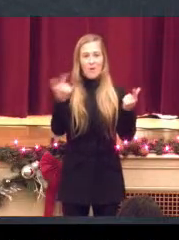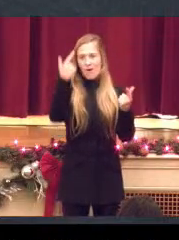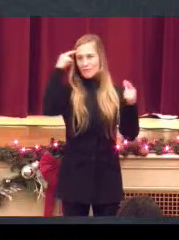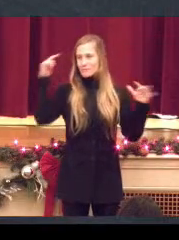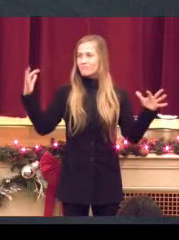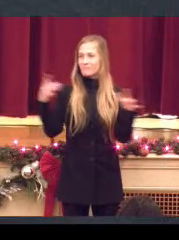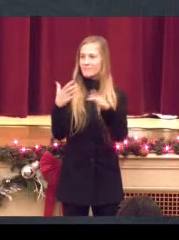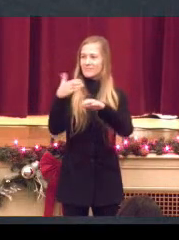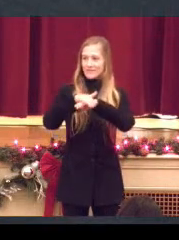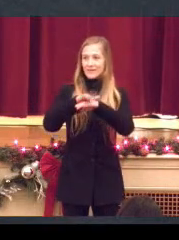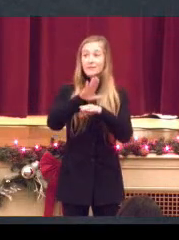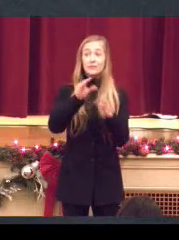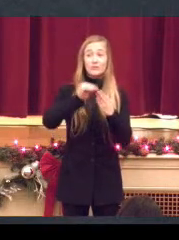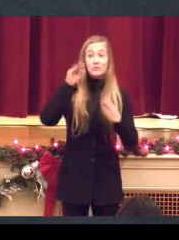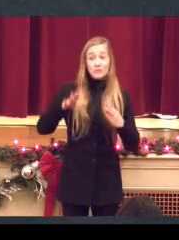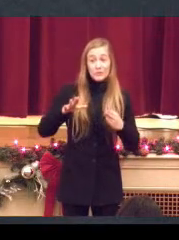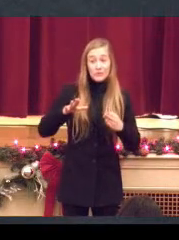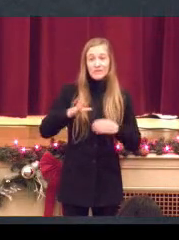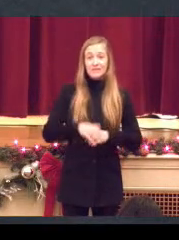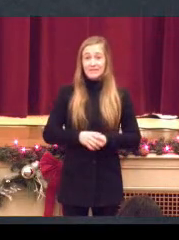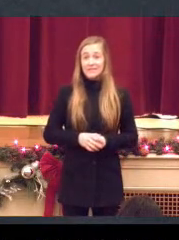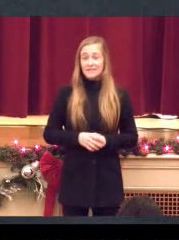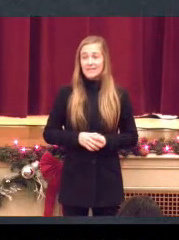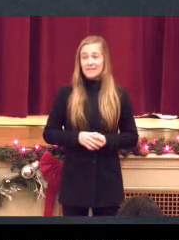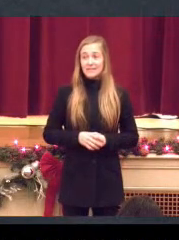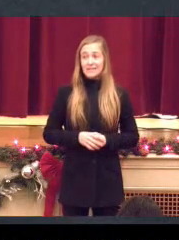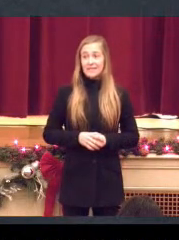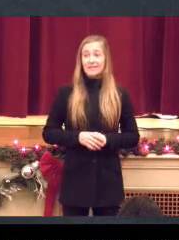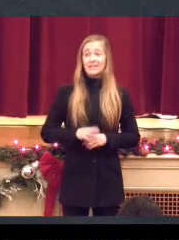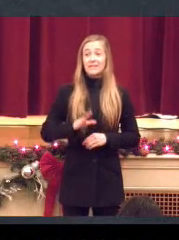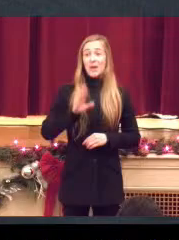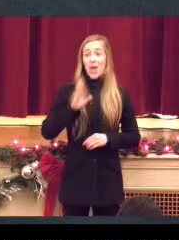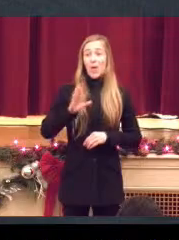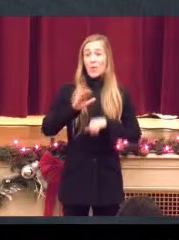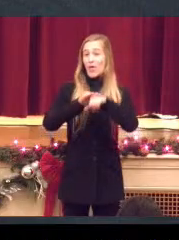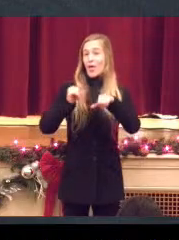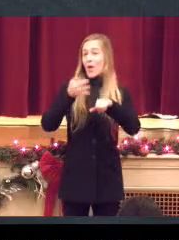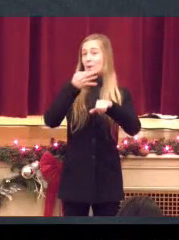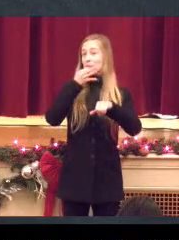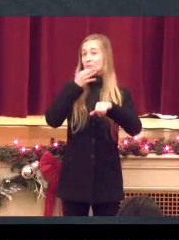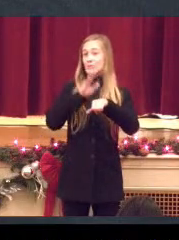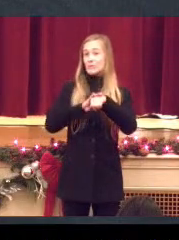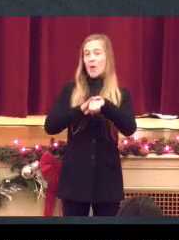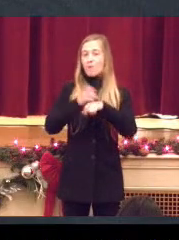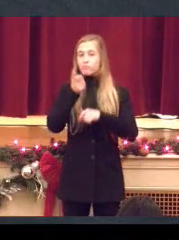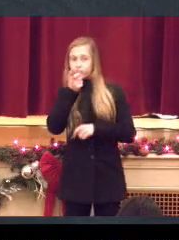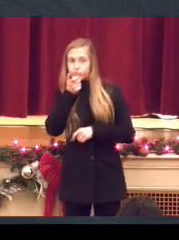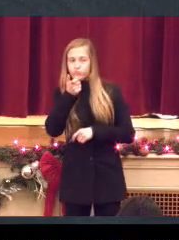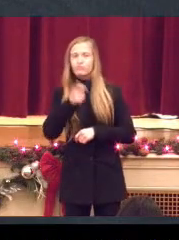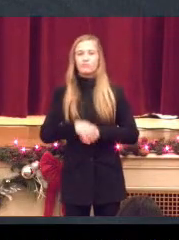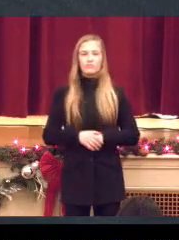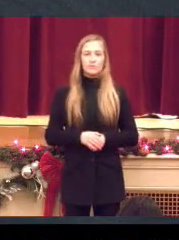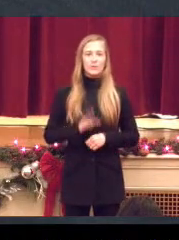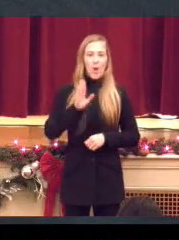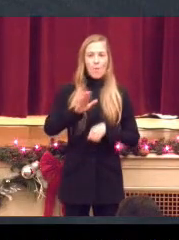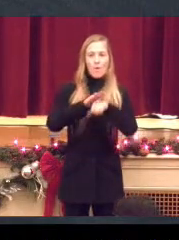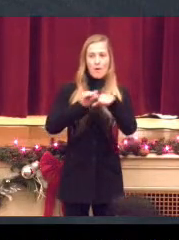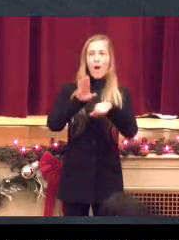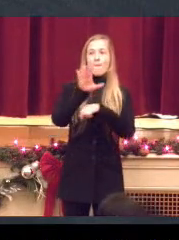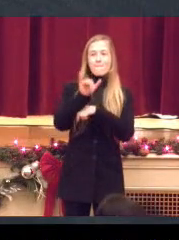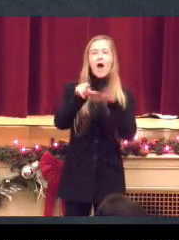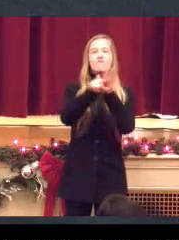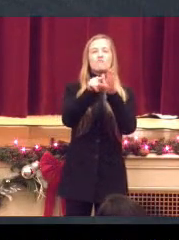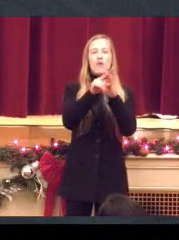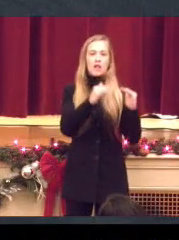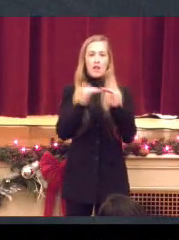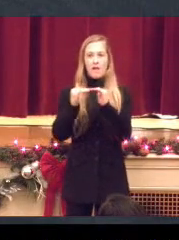Your students are, we'll be calling for them shortly on the walkie-talkie, so we'll be calling them by grade level to